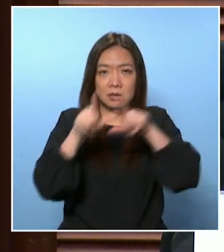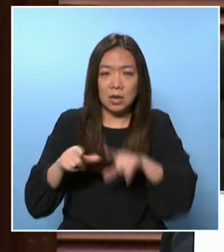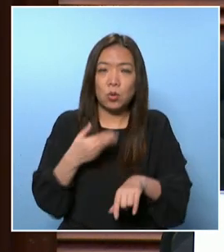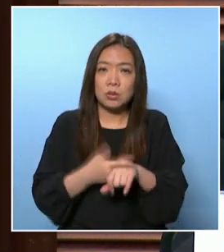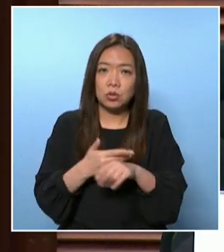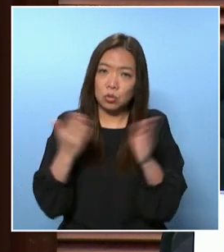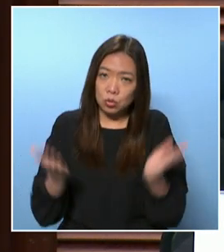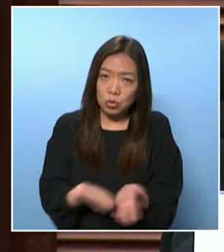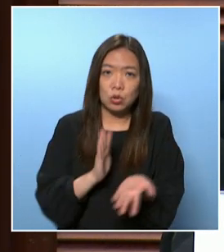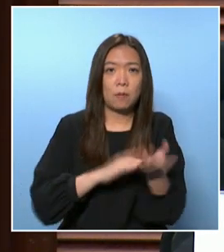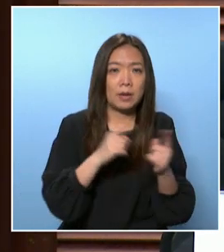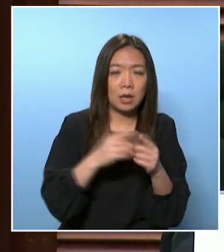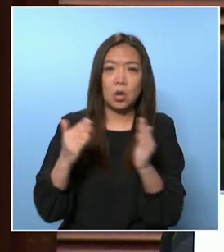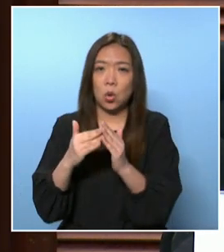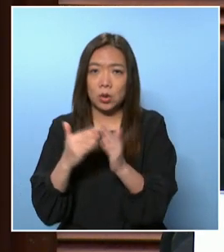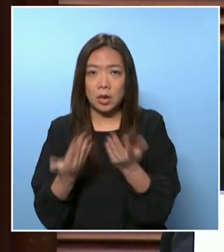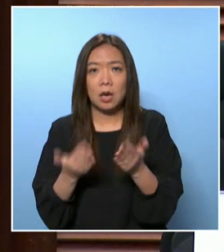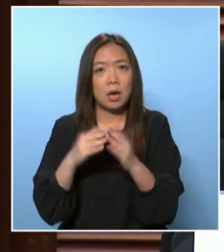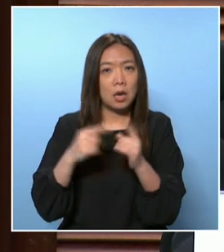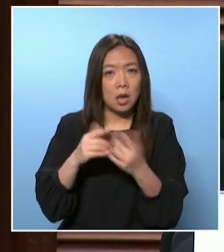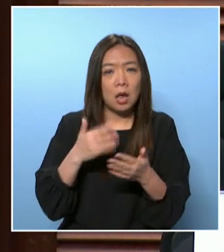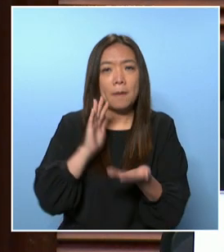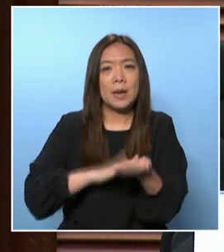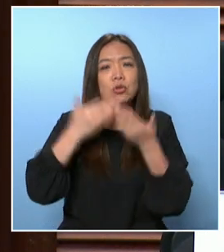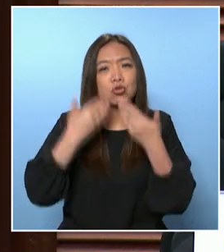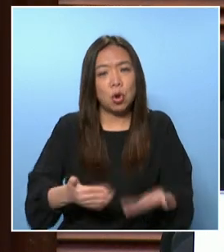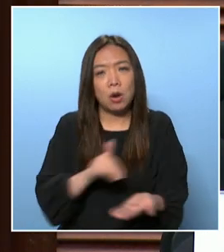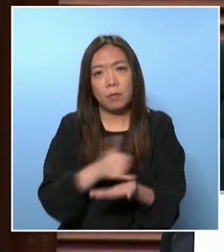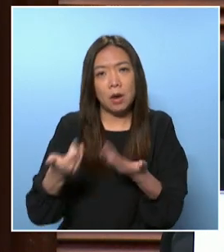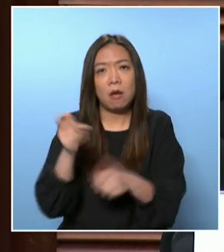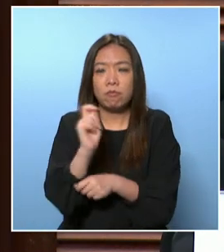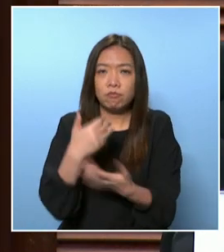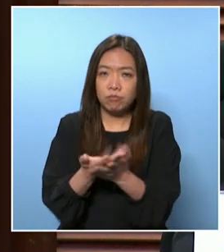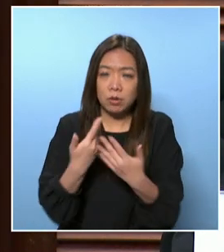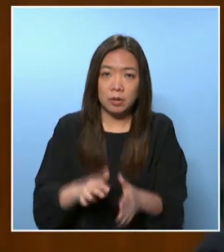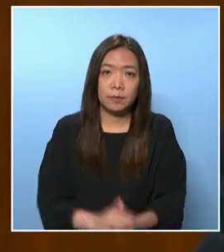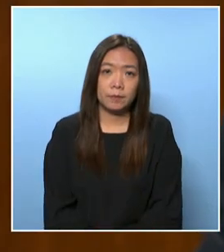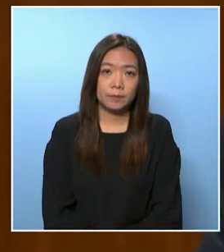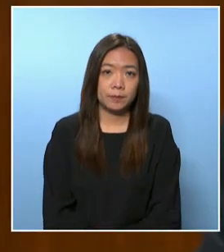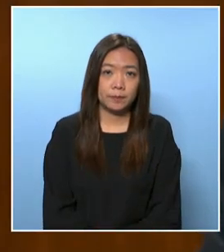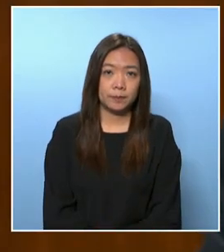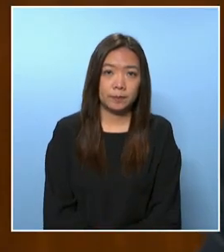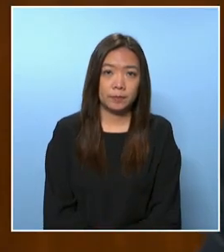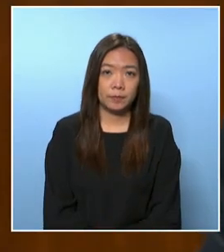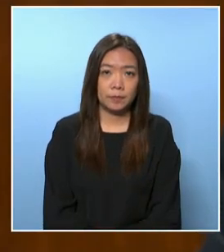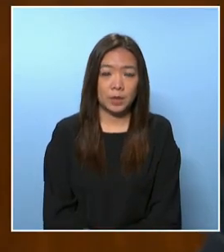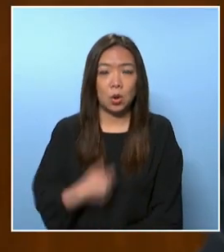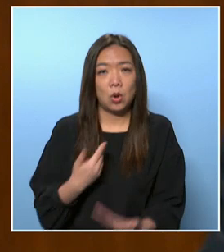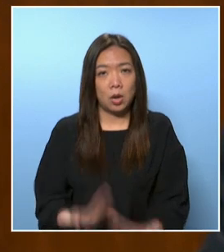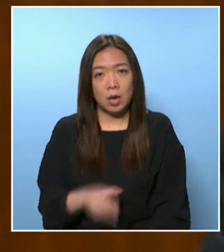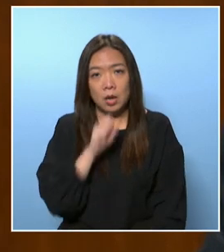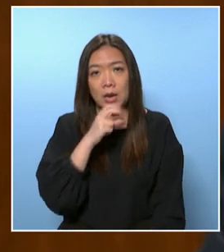the patient's decision and to ensure the quality of life of the family members and also the well-being of the family members